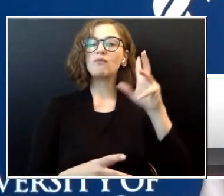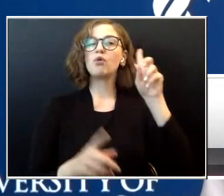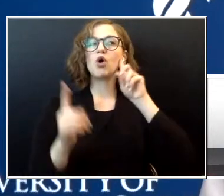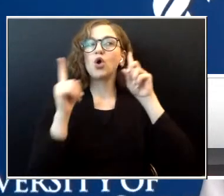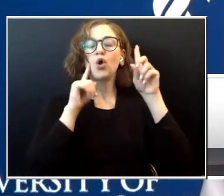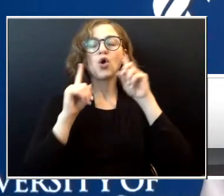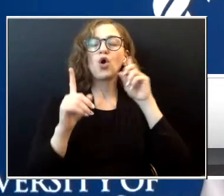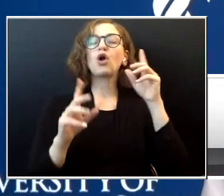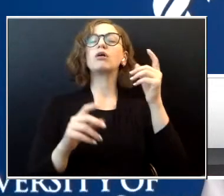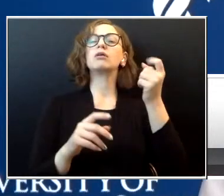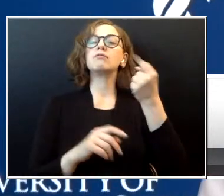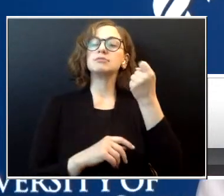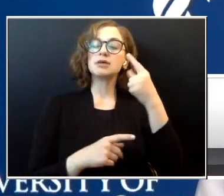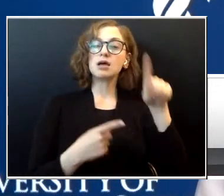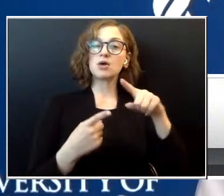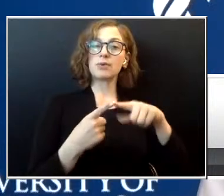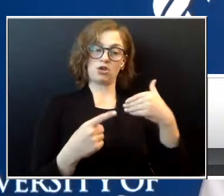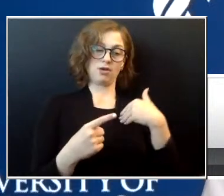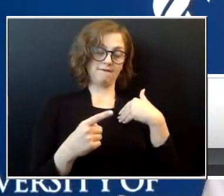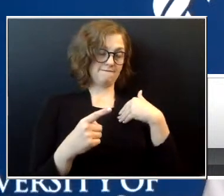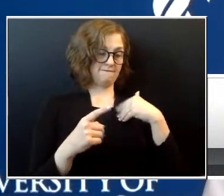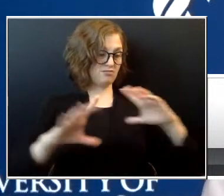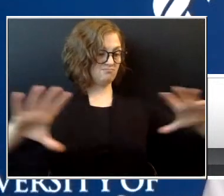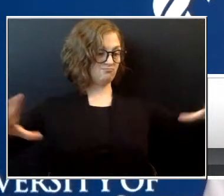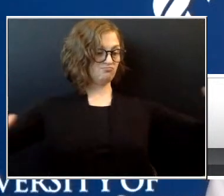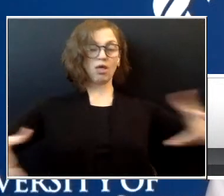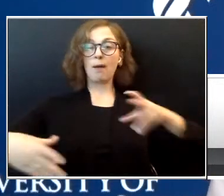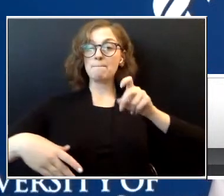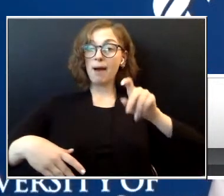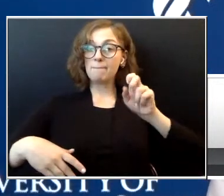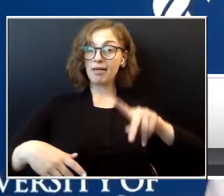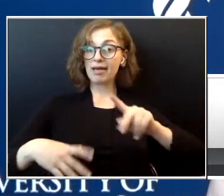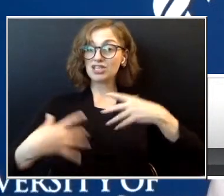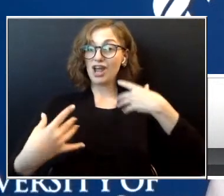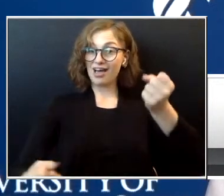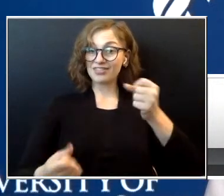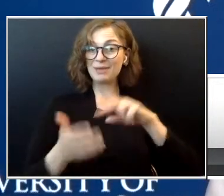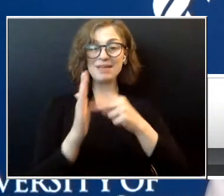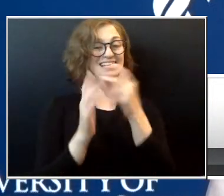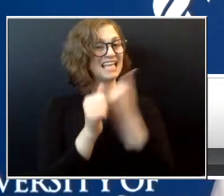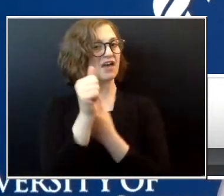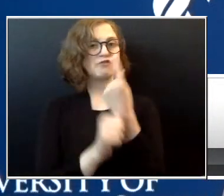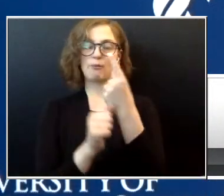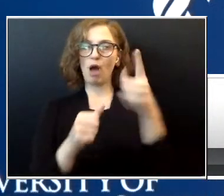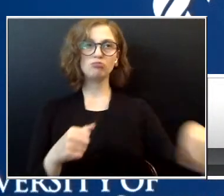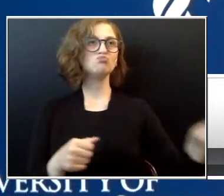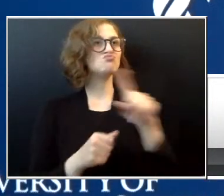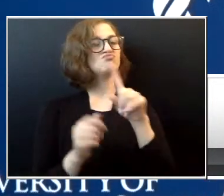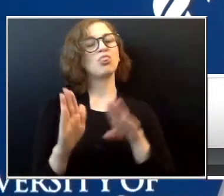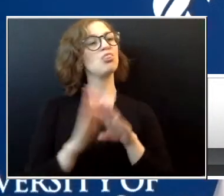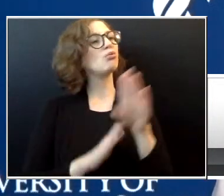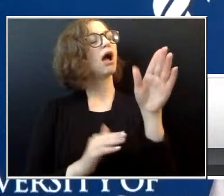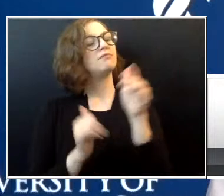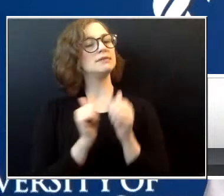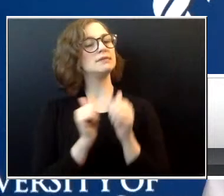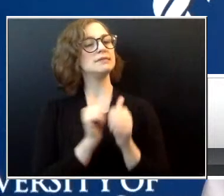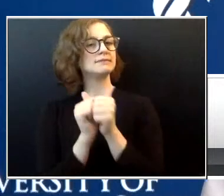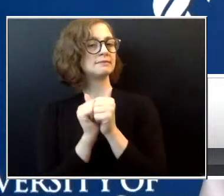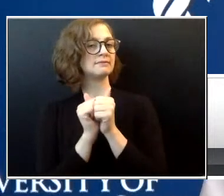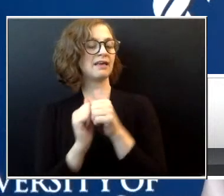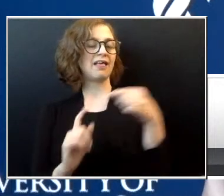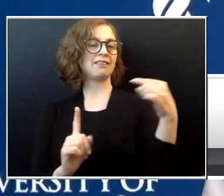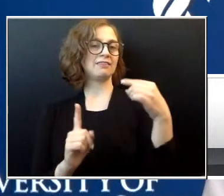that when you have healthy populations, everybody in the community does much better. This was a study published by the Office of